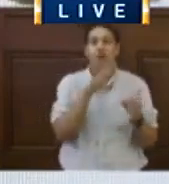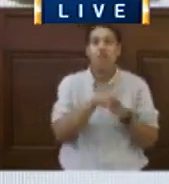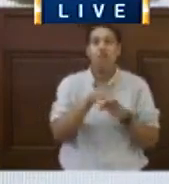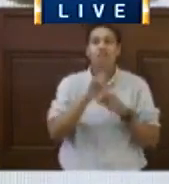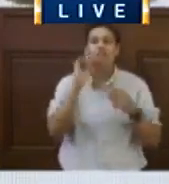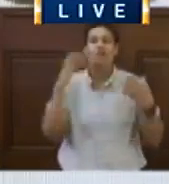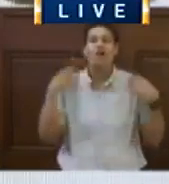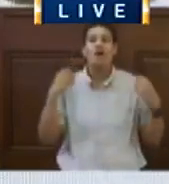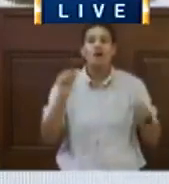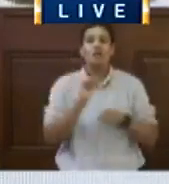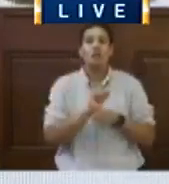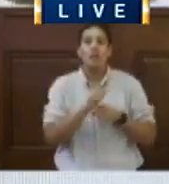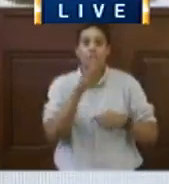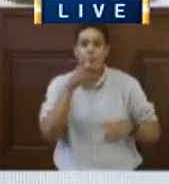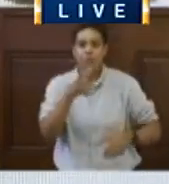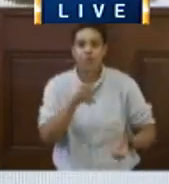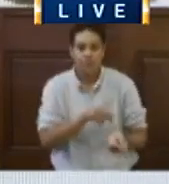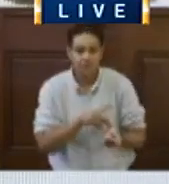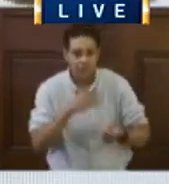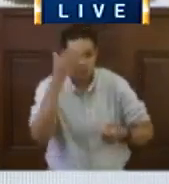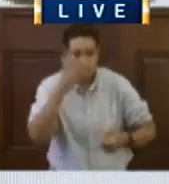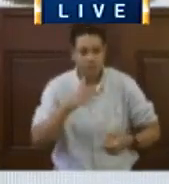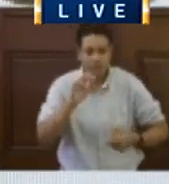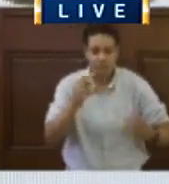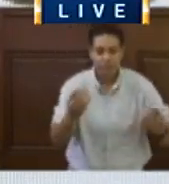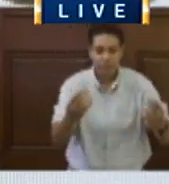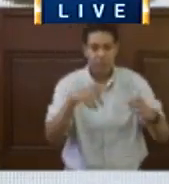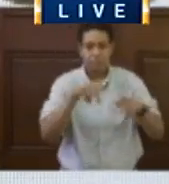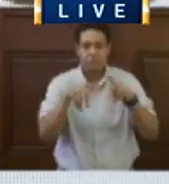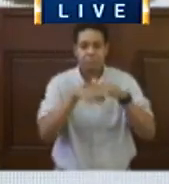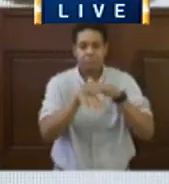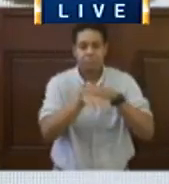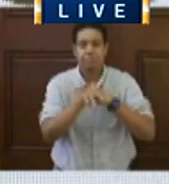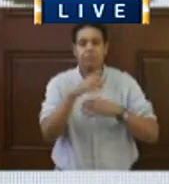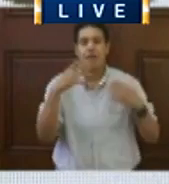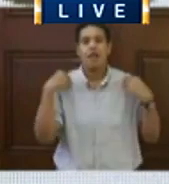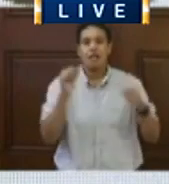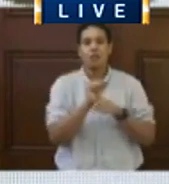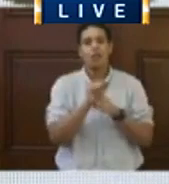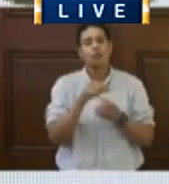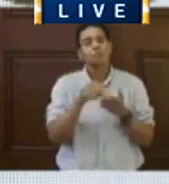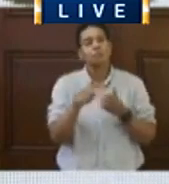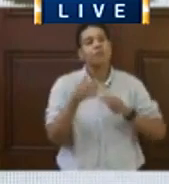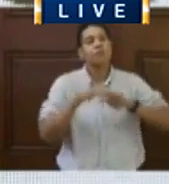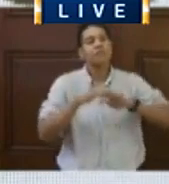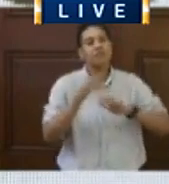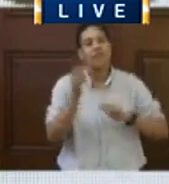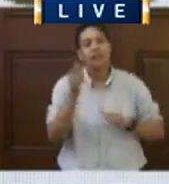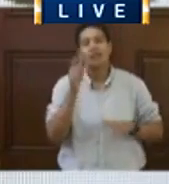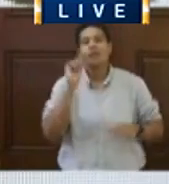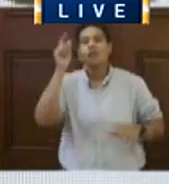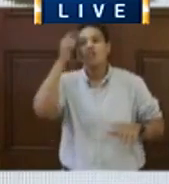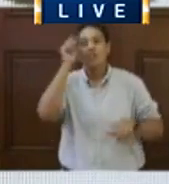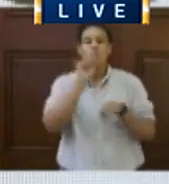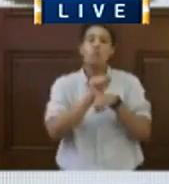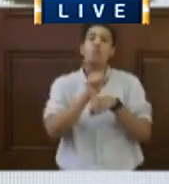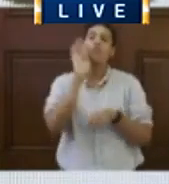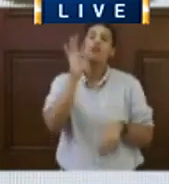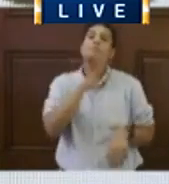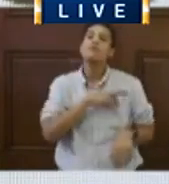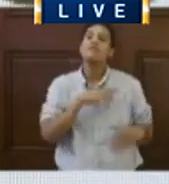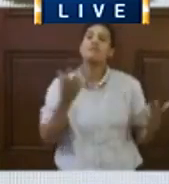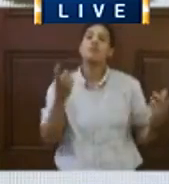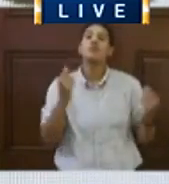the front line. And of course, public sector workers would benefit, as you mentioned, from what we have done with the